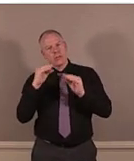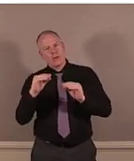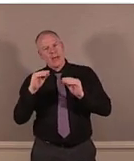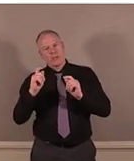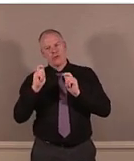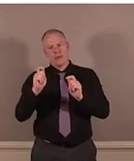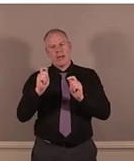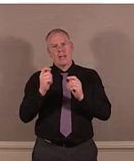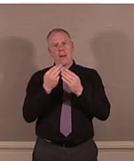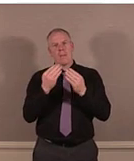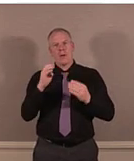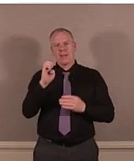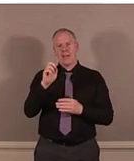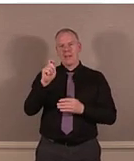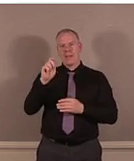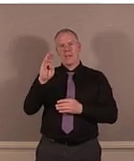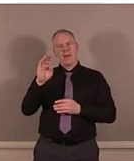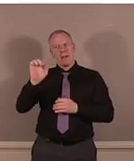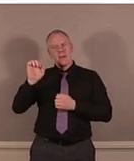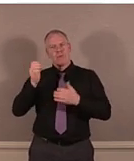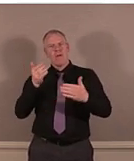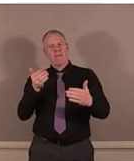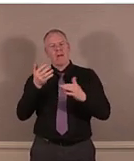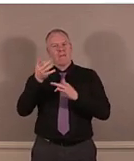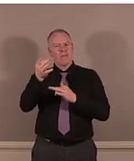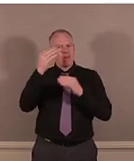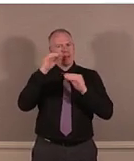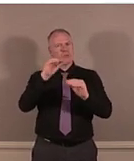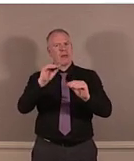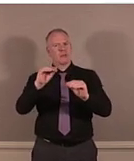are the main providers of further education in Ireland,